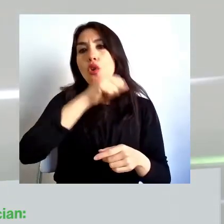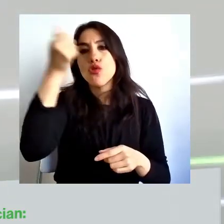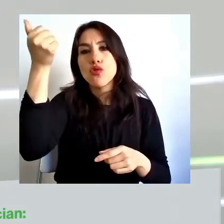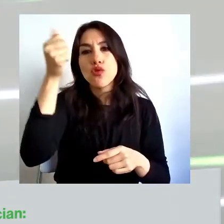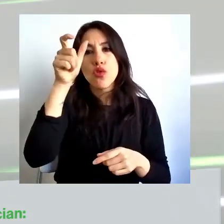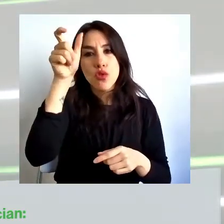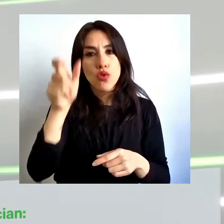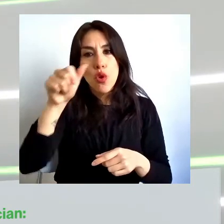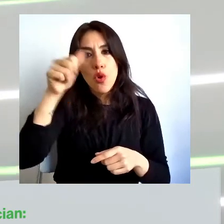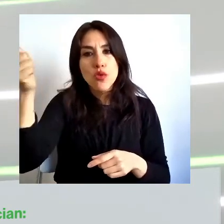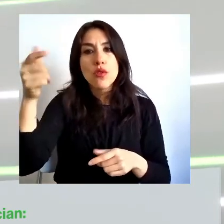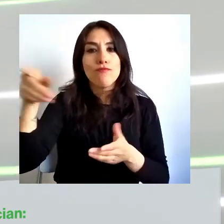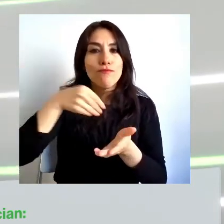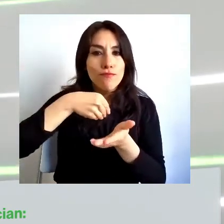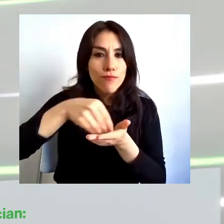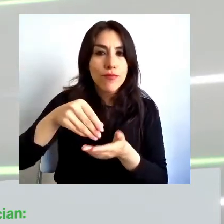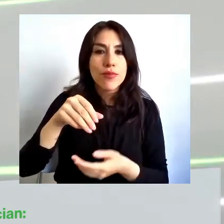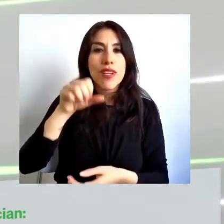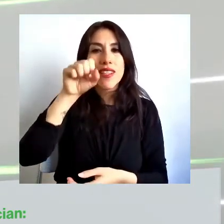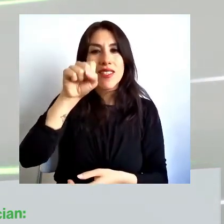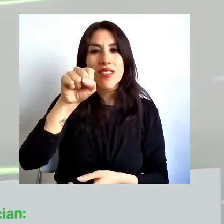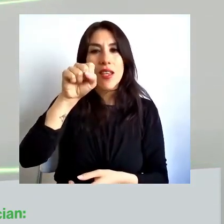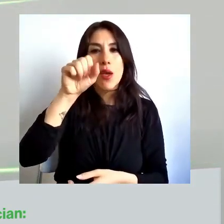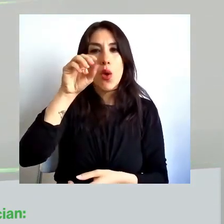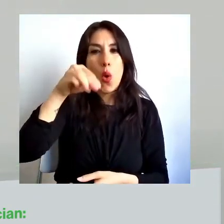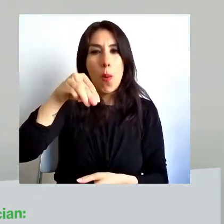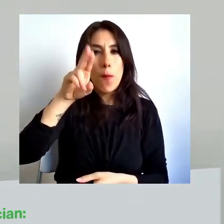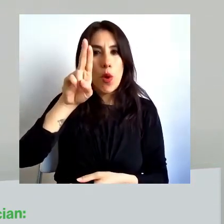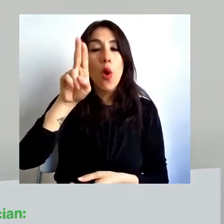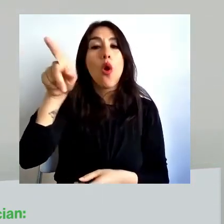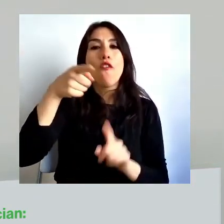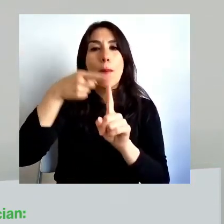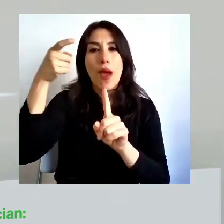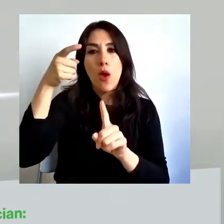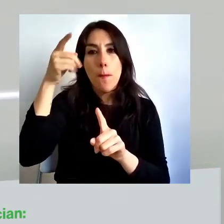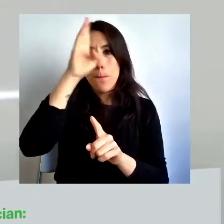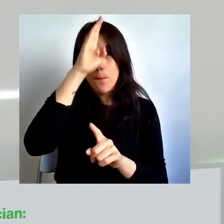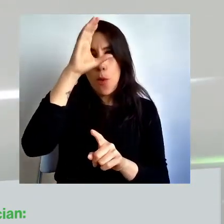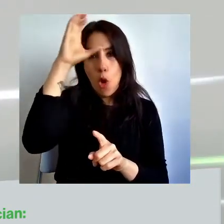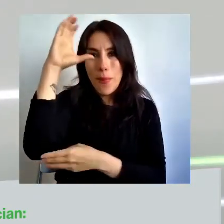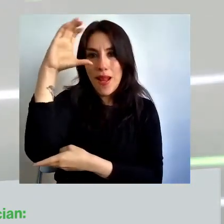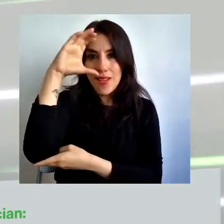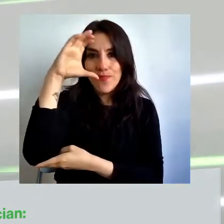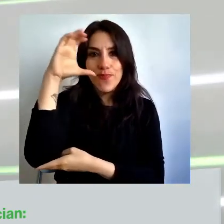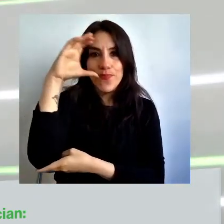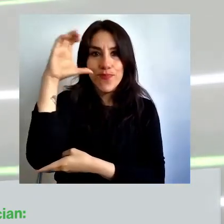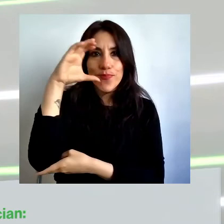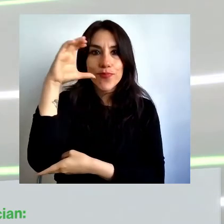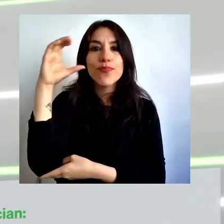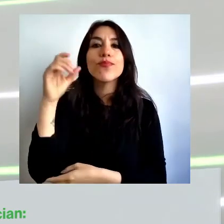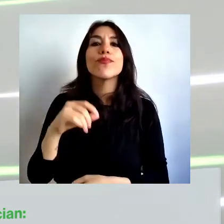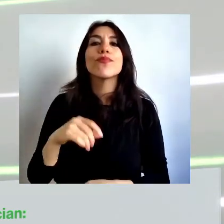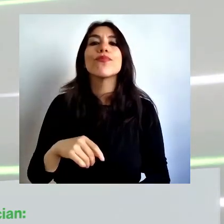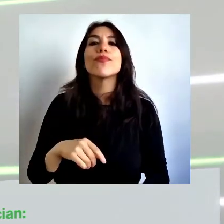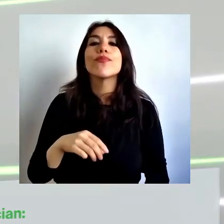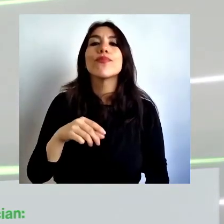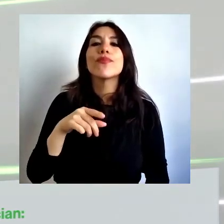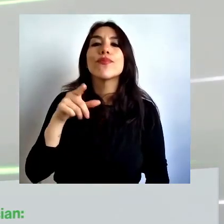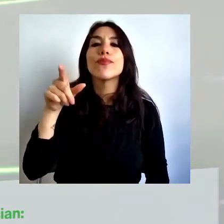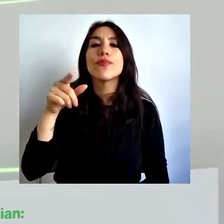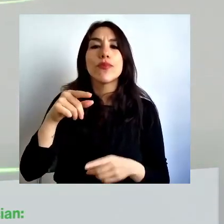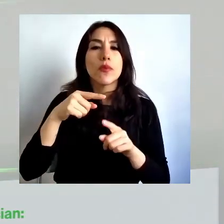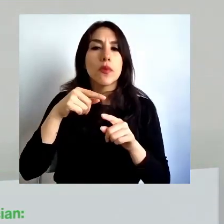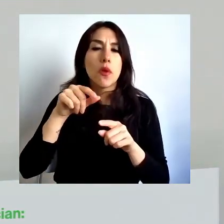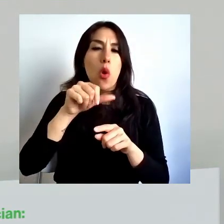the Colombian company, AT Medios, who are supporting closed captioning in real time.